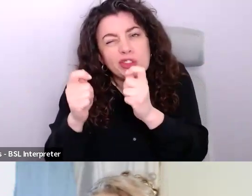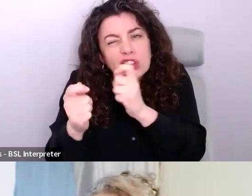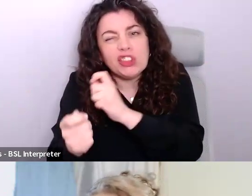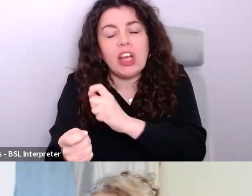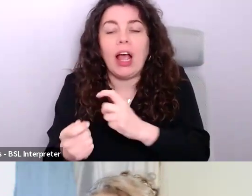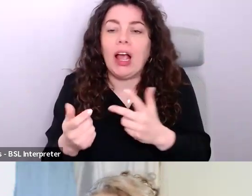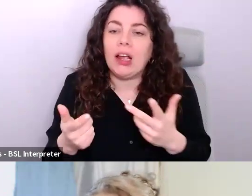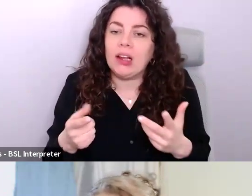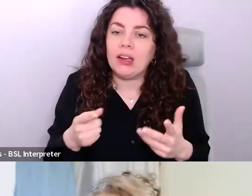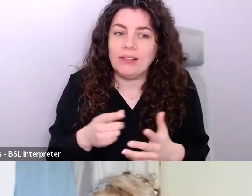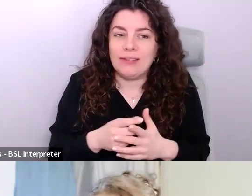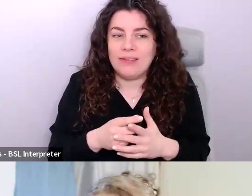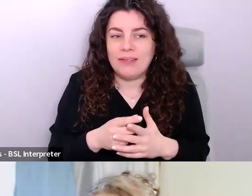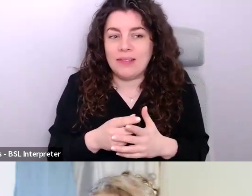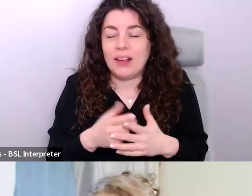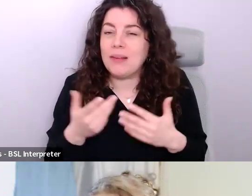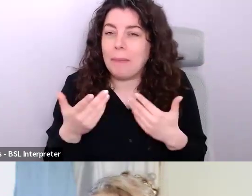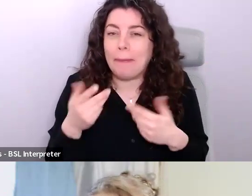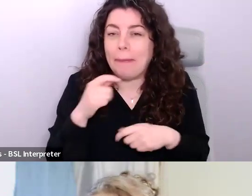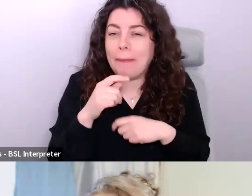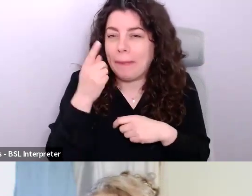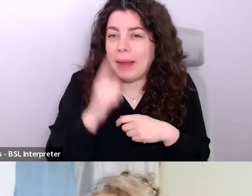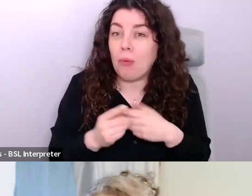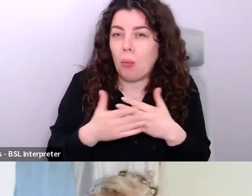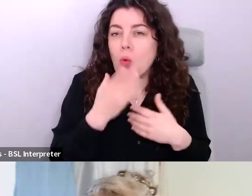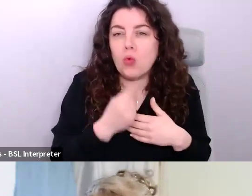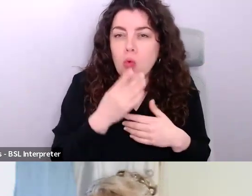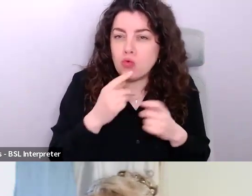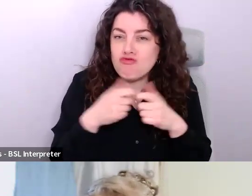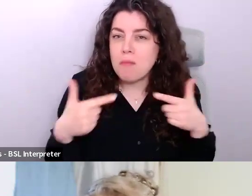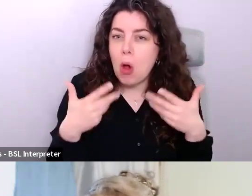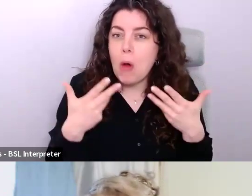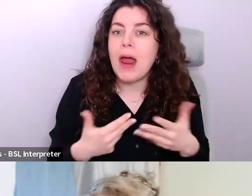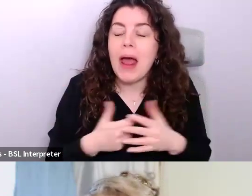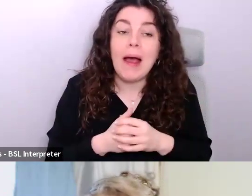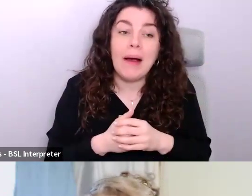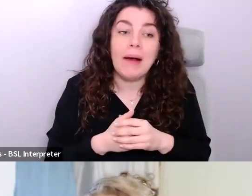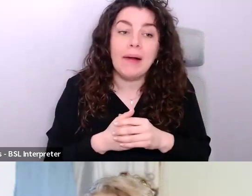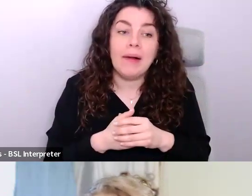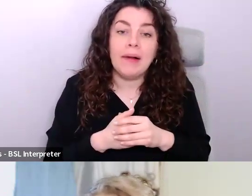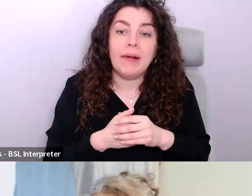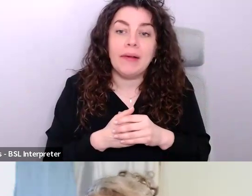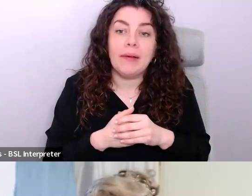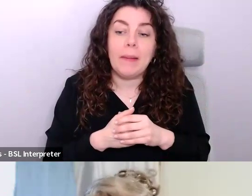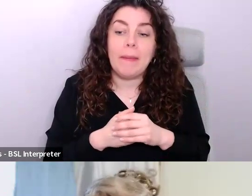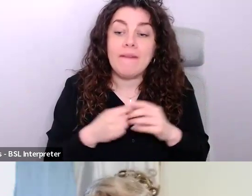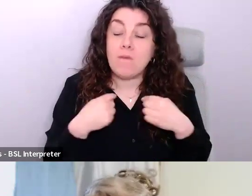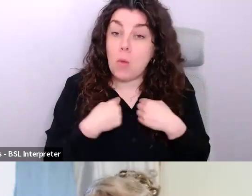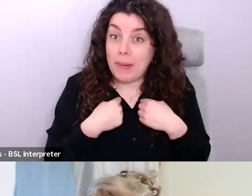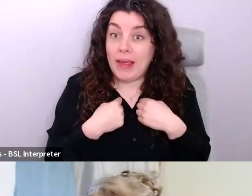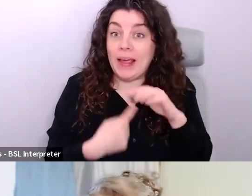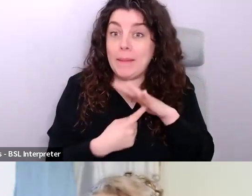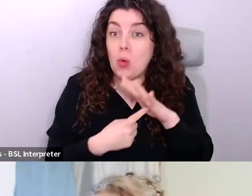started working more remotely than not. So what's really good for me is